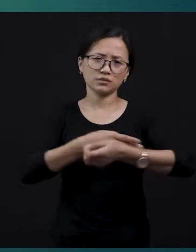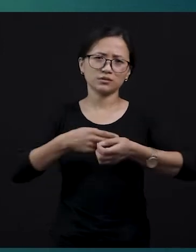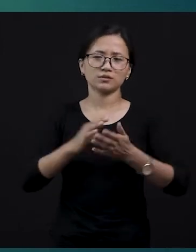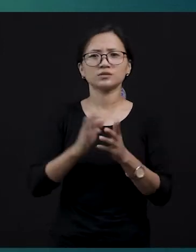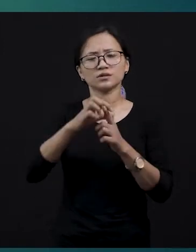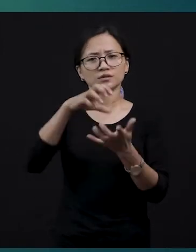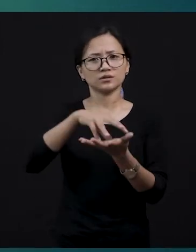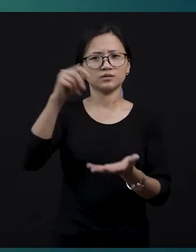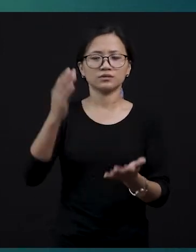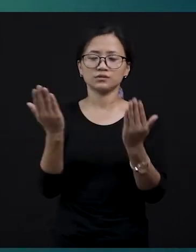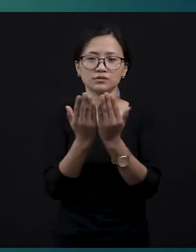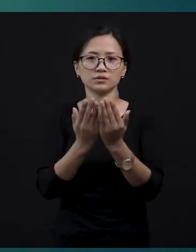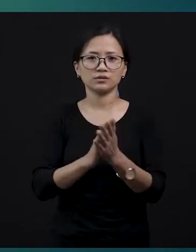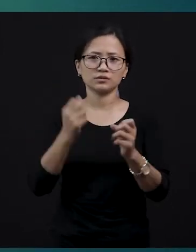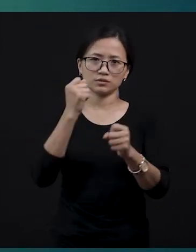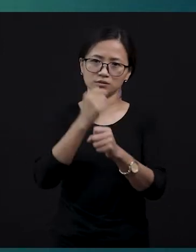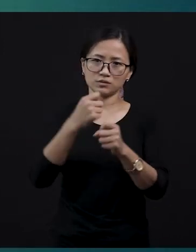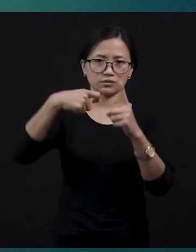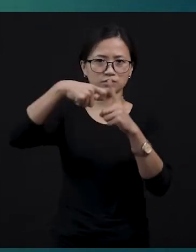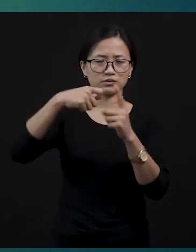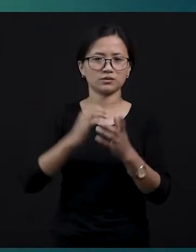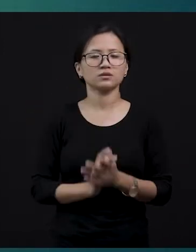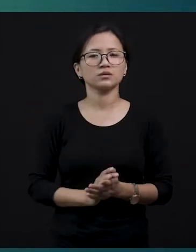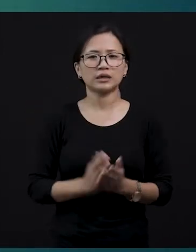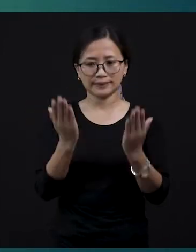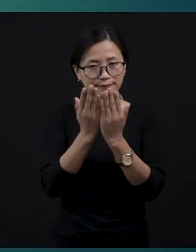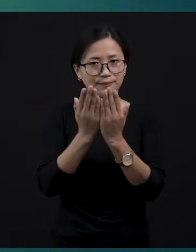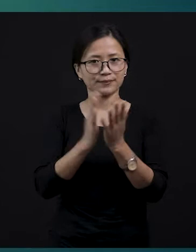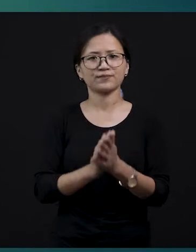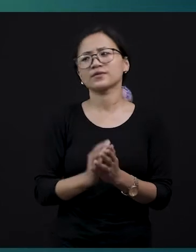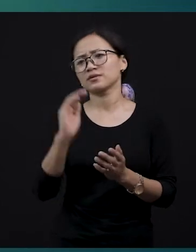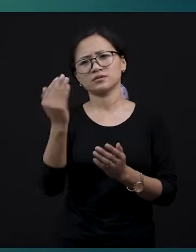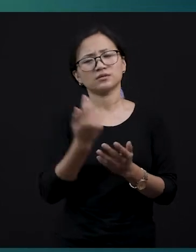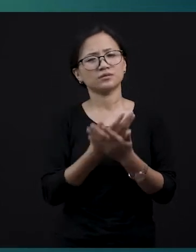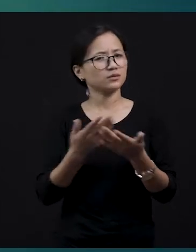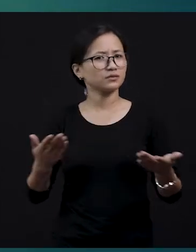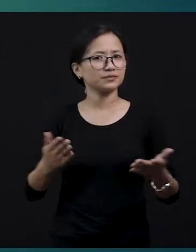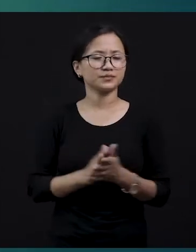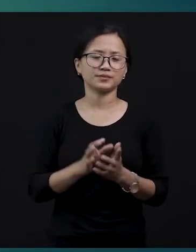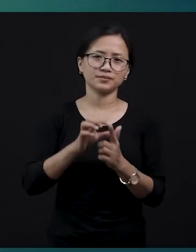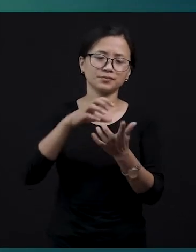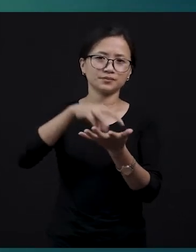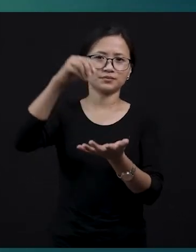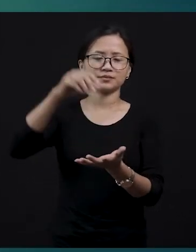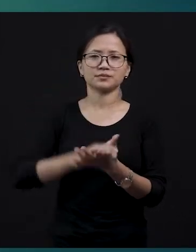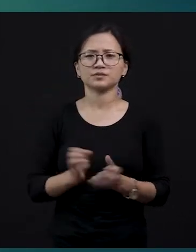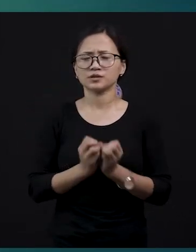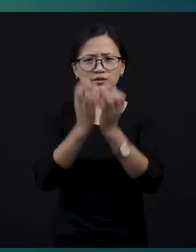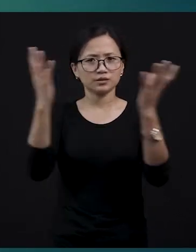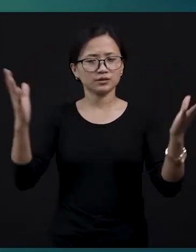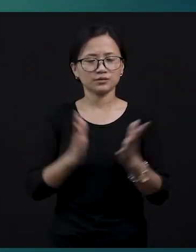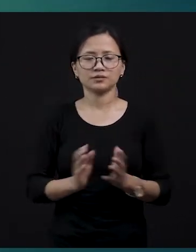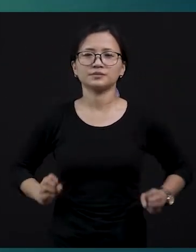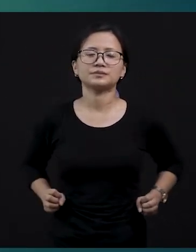any desert that you have read in your GK? I'm sure you have read about some kinds of desert, right? By now, many of you will